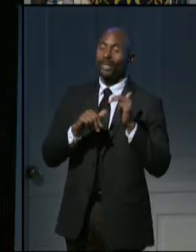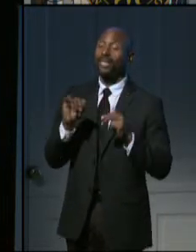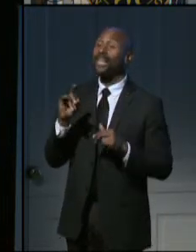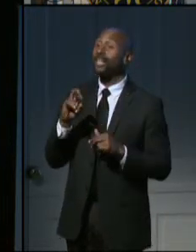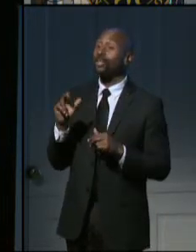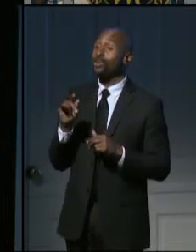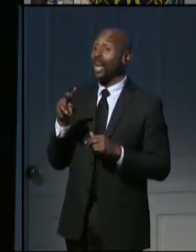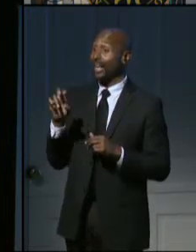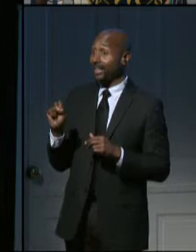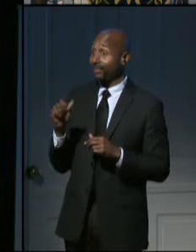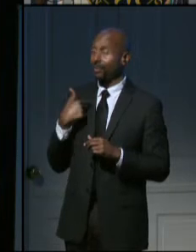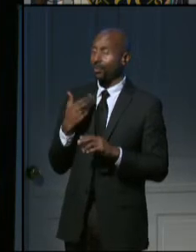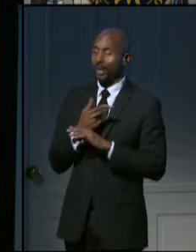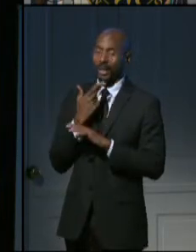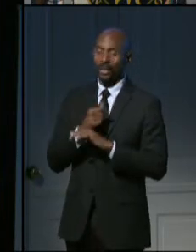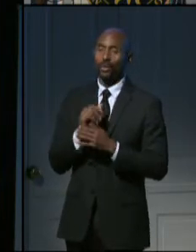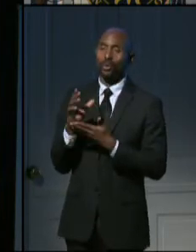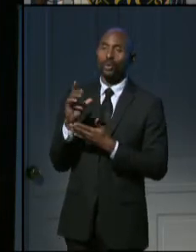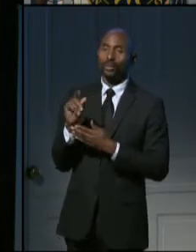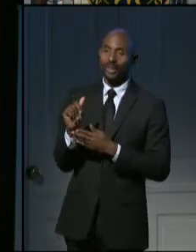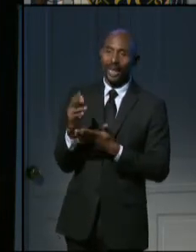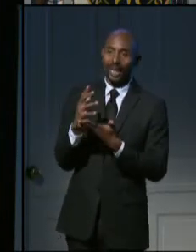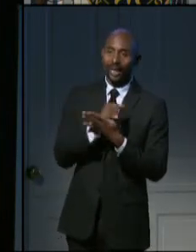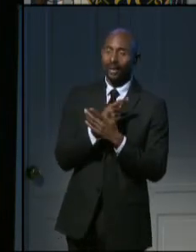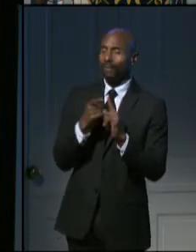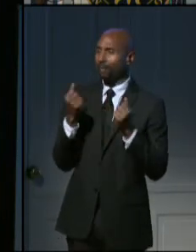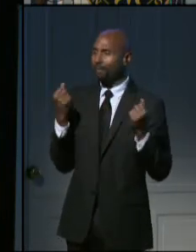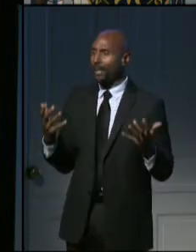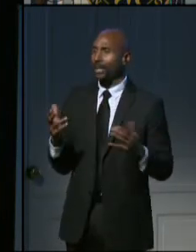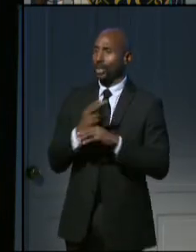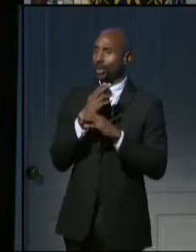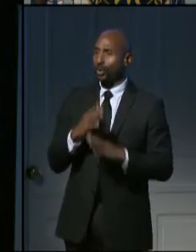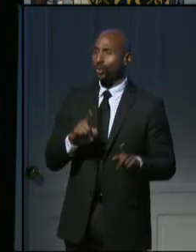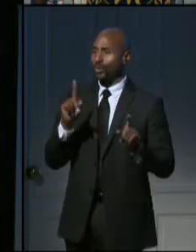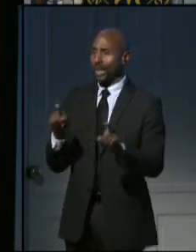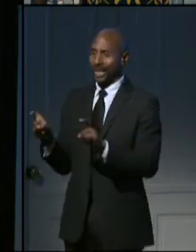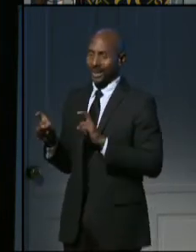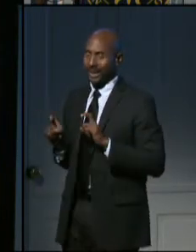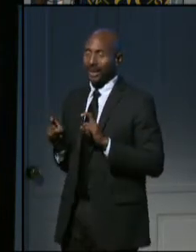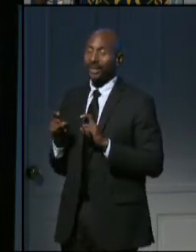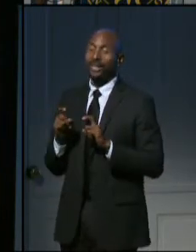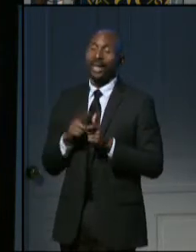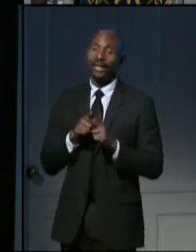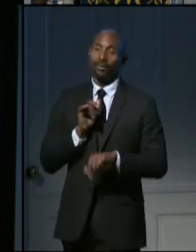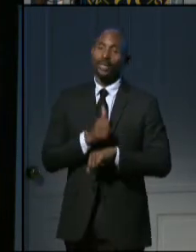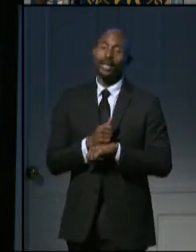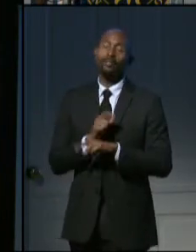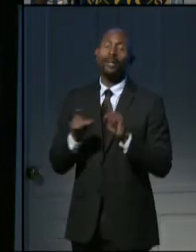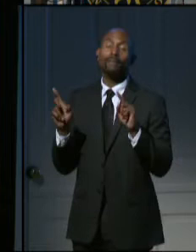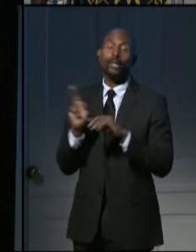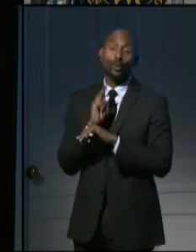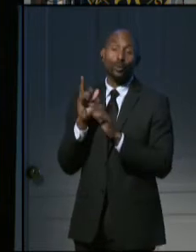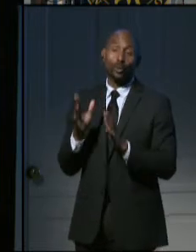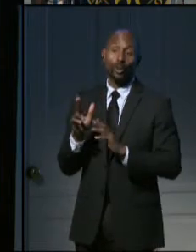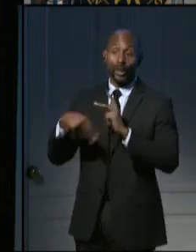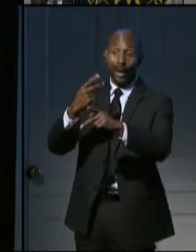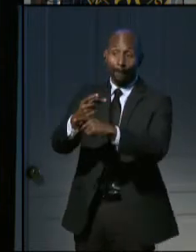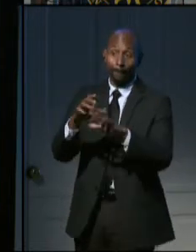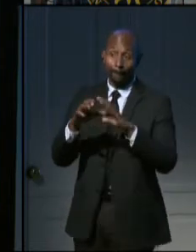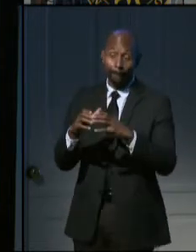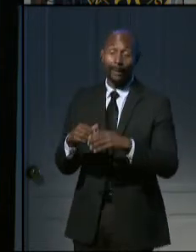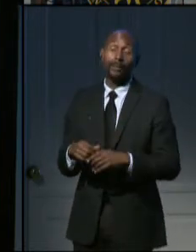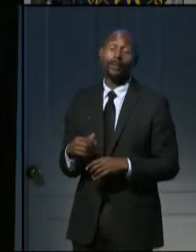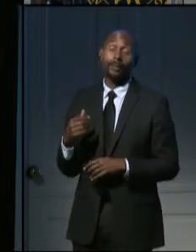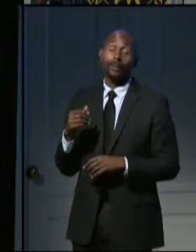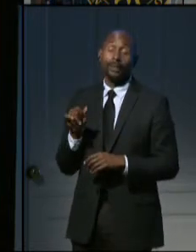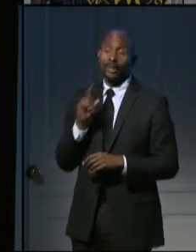across many user testing sessions, and we've made different sort of user types. And I think that these can be really